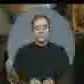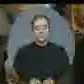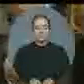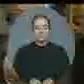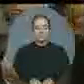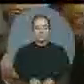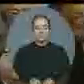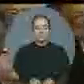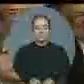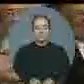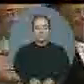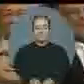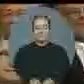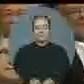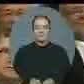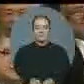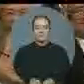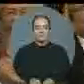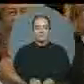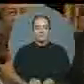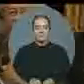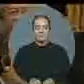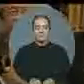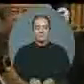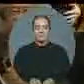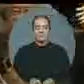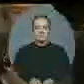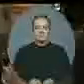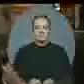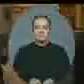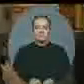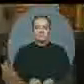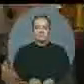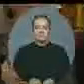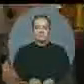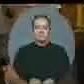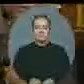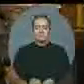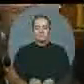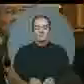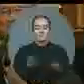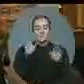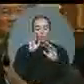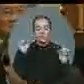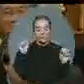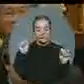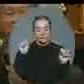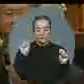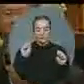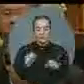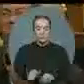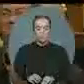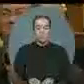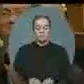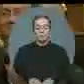Mr. Speaker, this Prime Minister was fighting to put forward around the province that we all love, I was fighting for